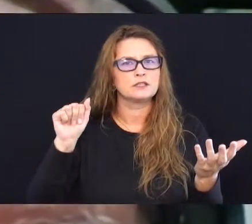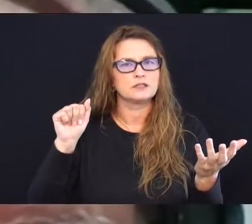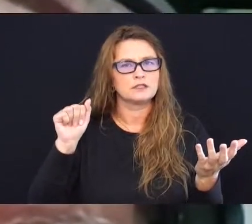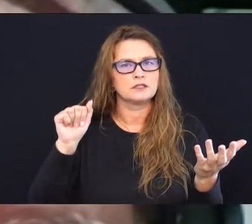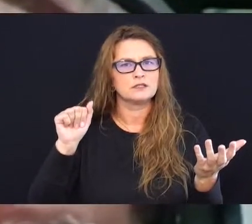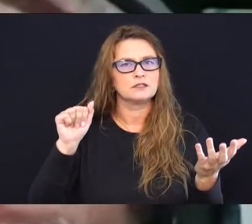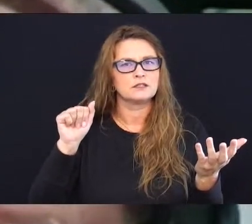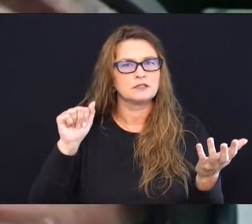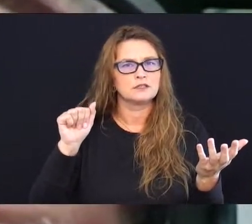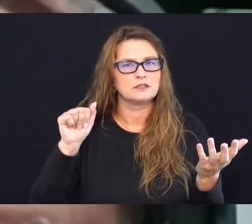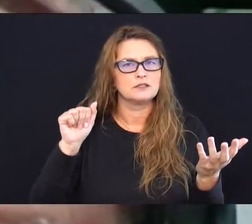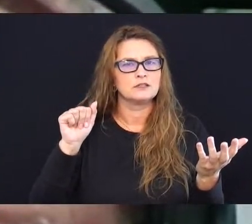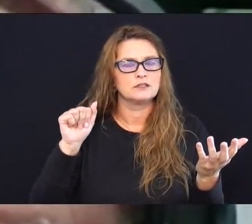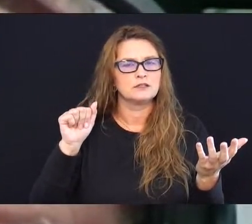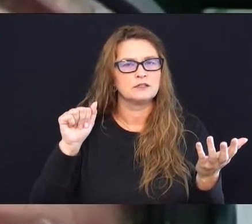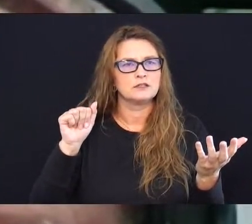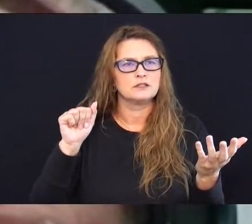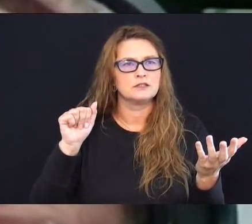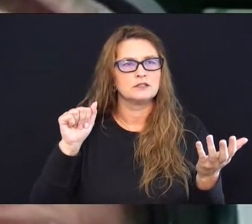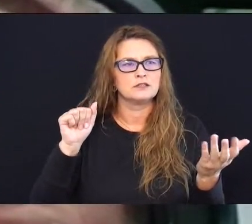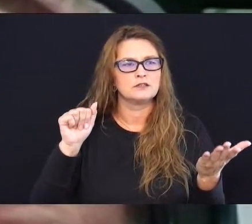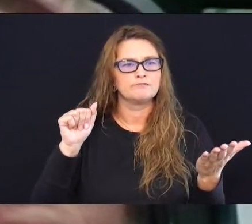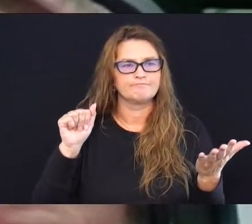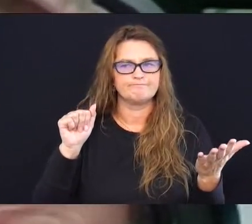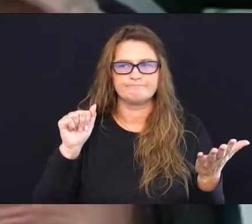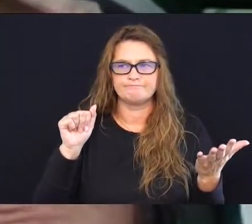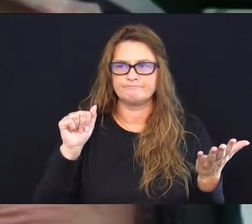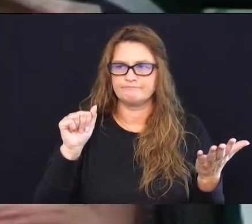directly to offset whatever